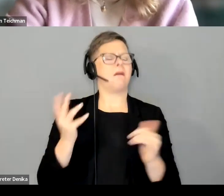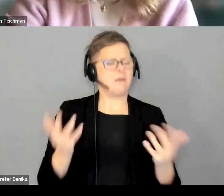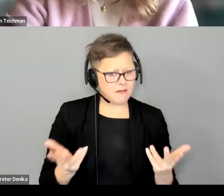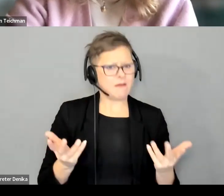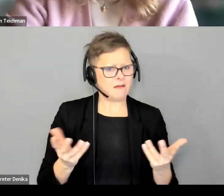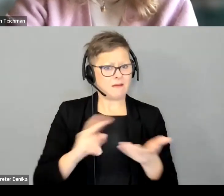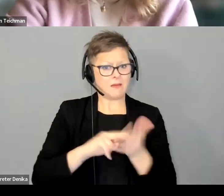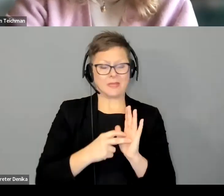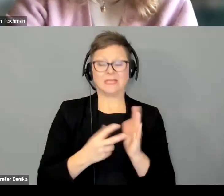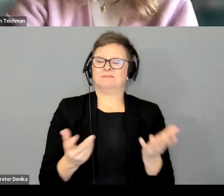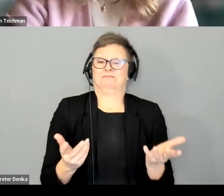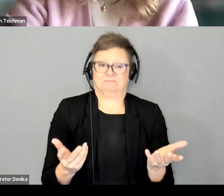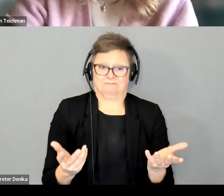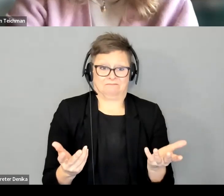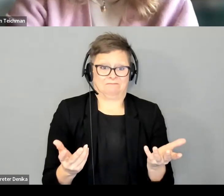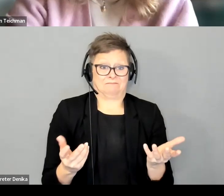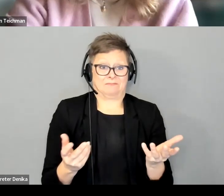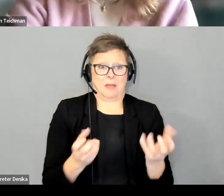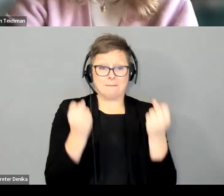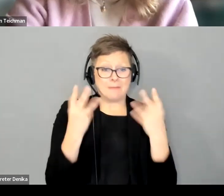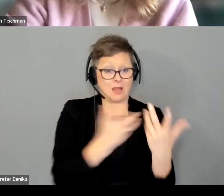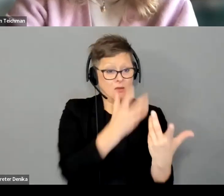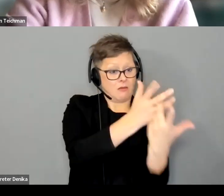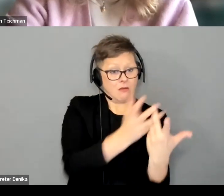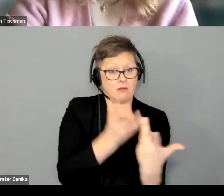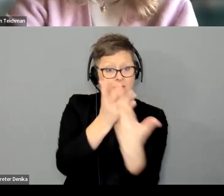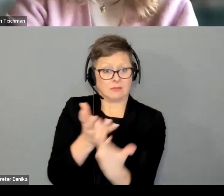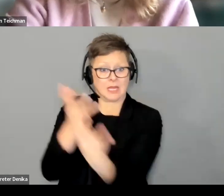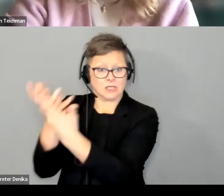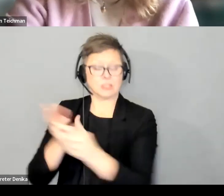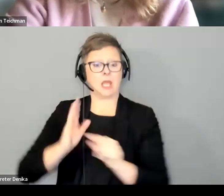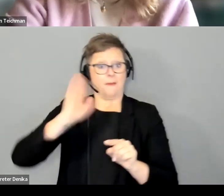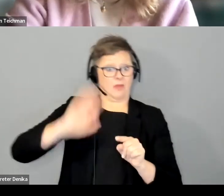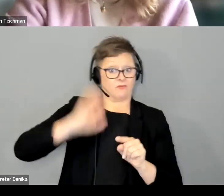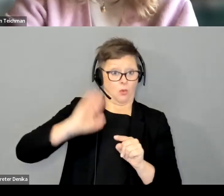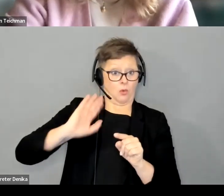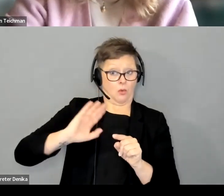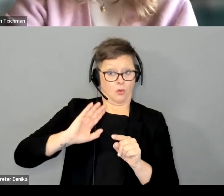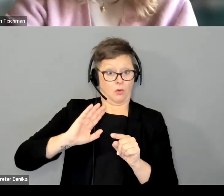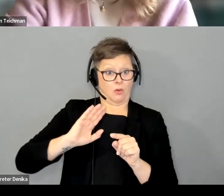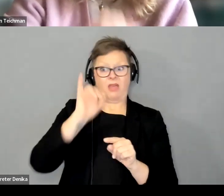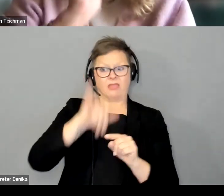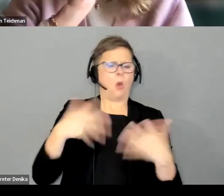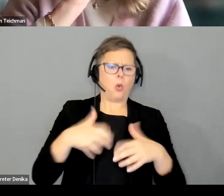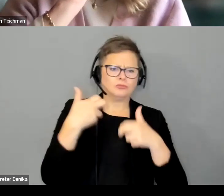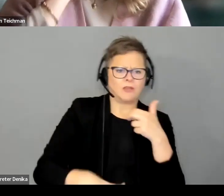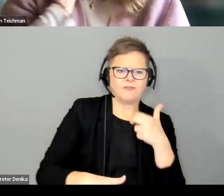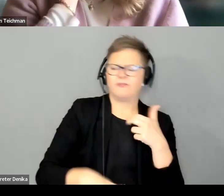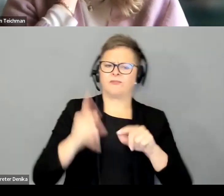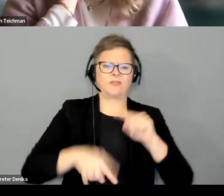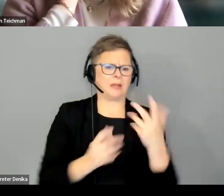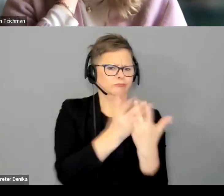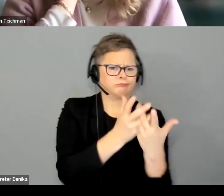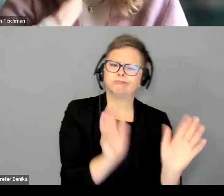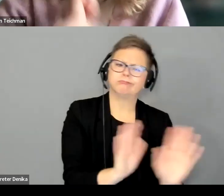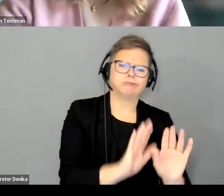that actually a lot of accommodations that in the past were seen as difficult and often denied